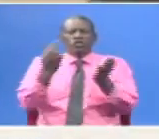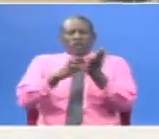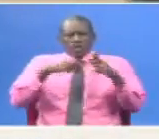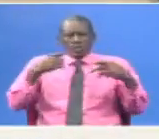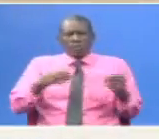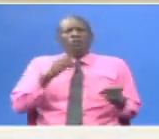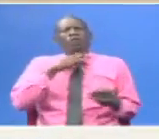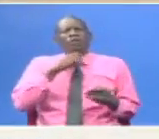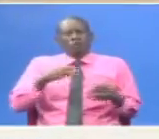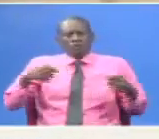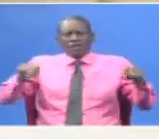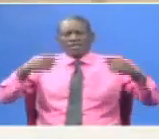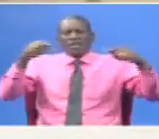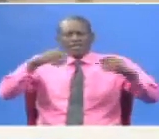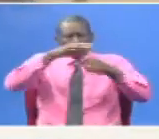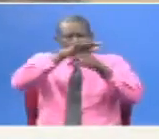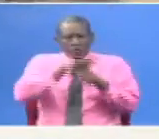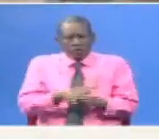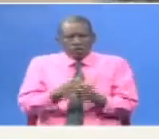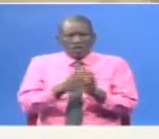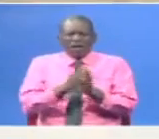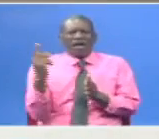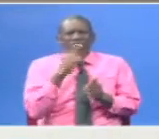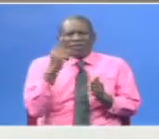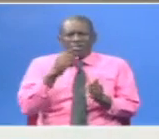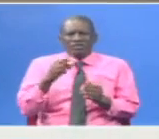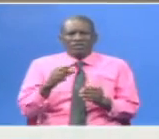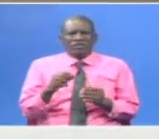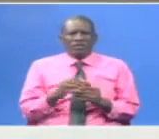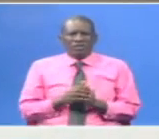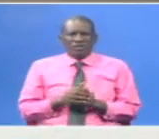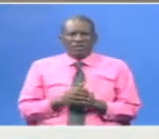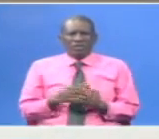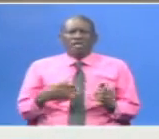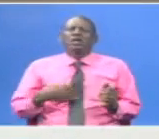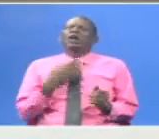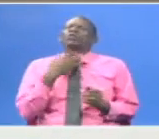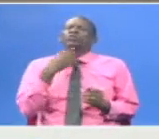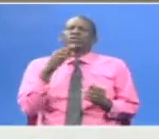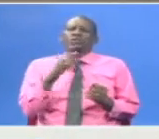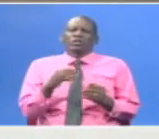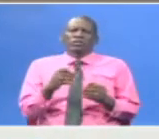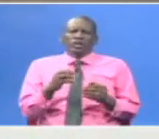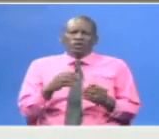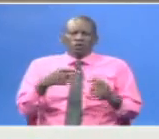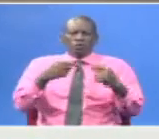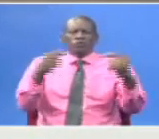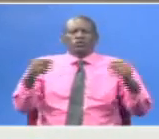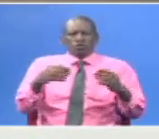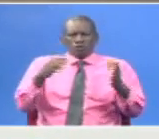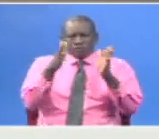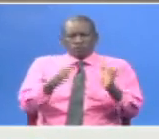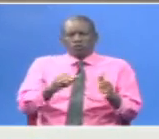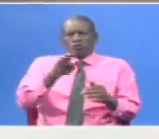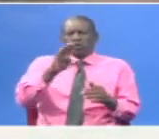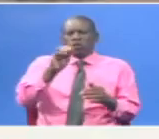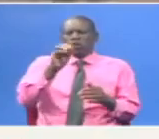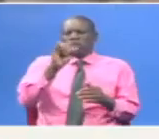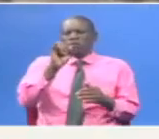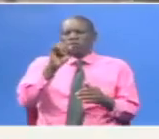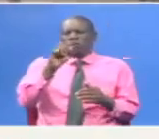out over assault, intimidation, and threats on their lives. I like to mention that the outstanding opposition figure Bobi Wine, who